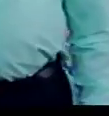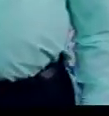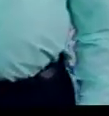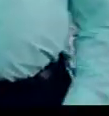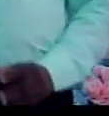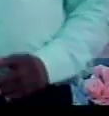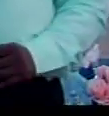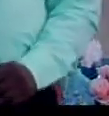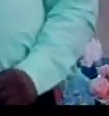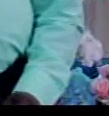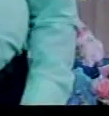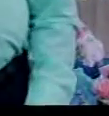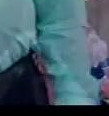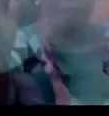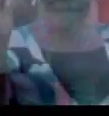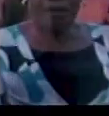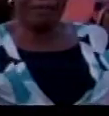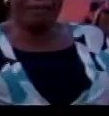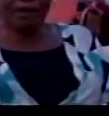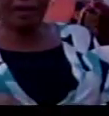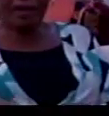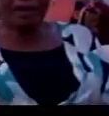Supernatural amen